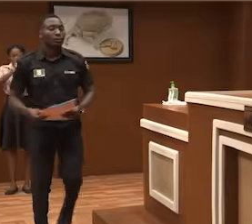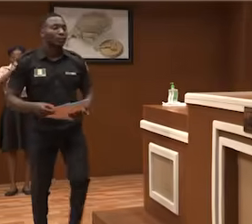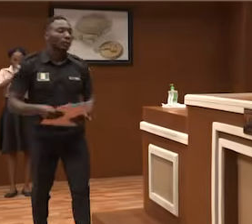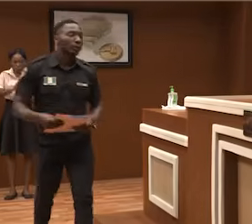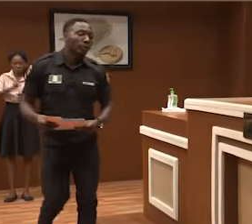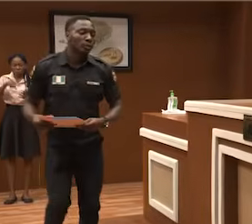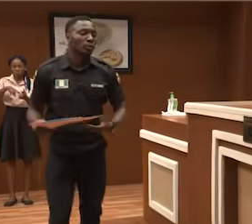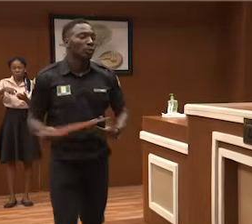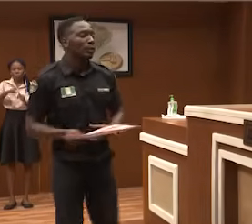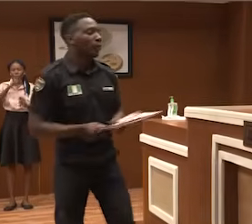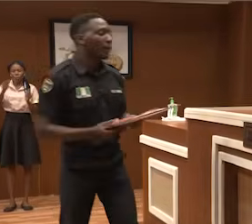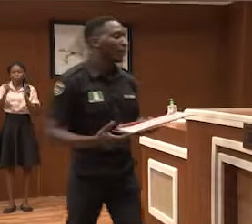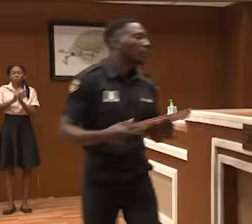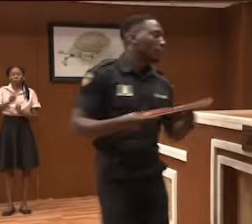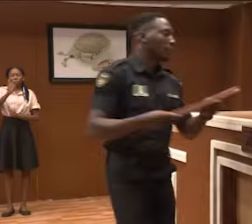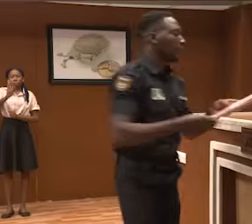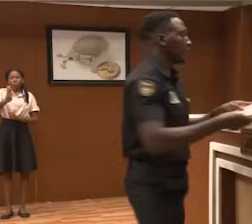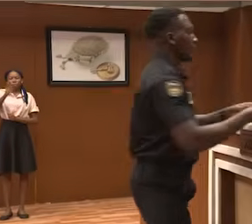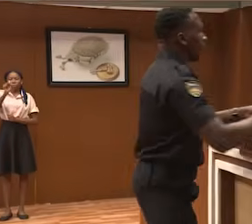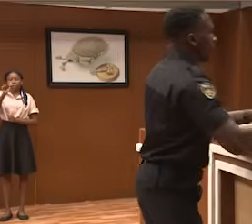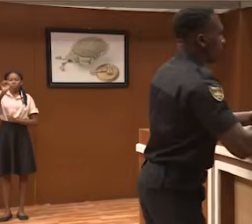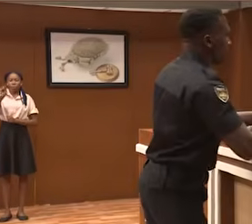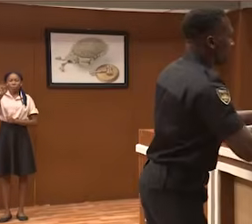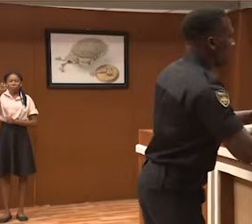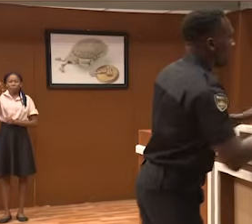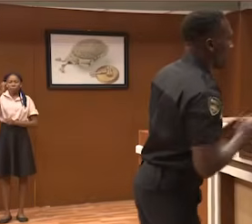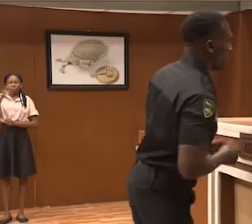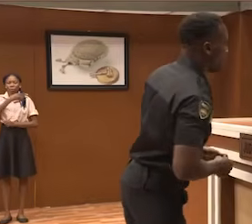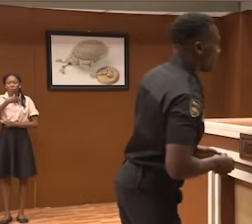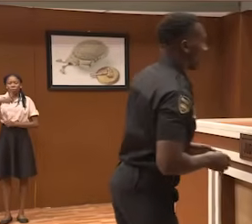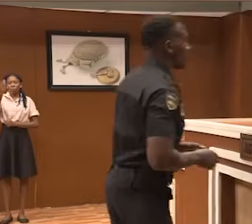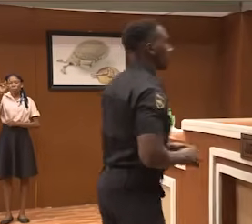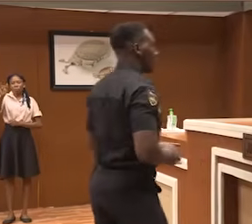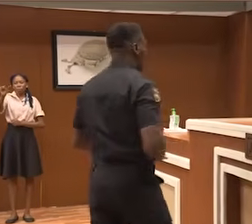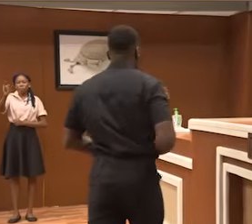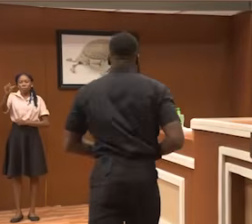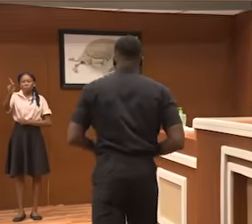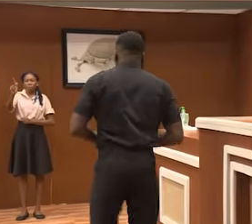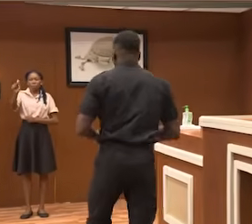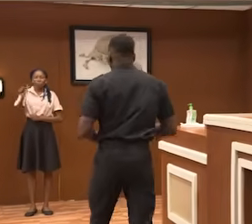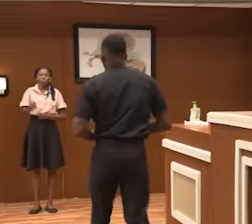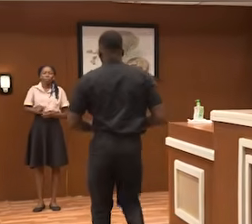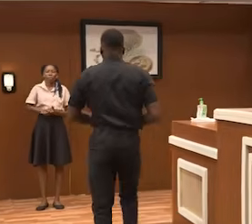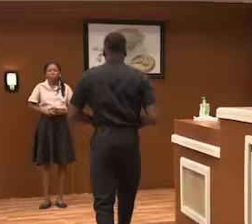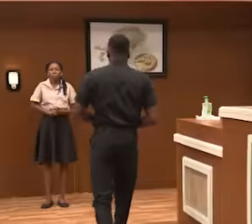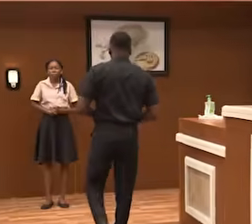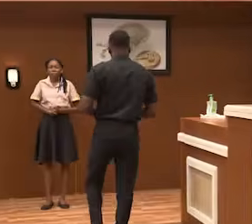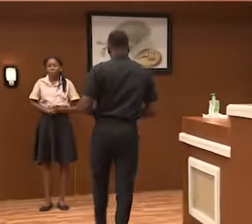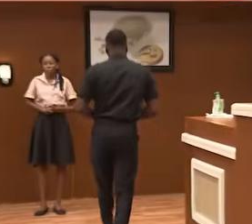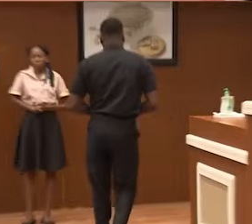Your Honor, this case is between Rahim Bashirat and Rahim Ismaila. Parties want to note. Thank you, Akin. You're welcome, Your